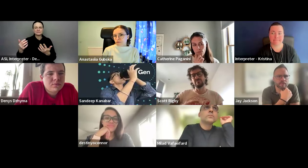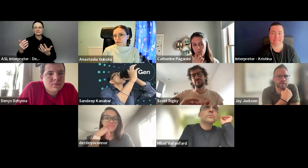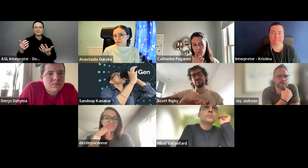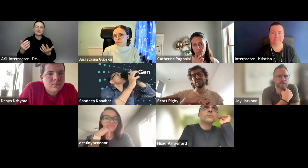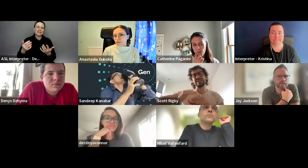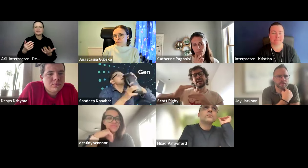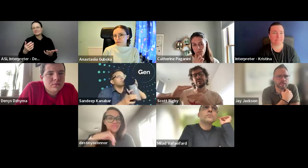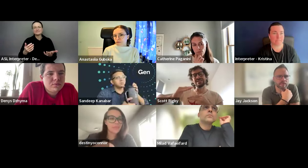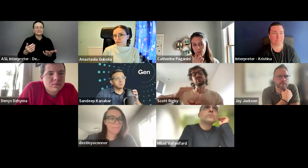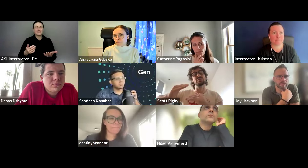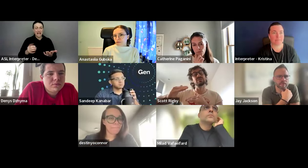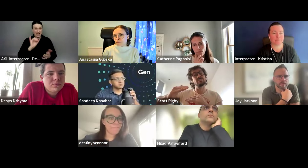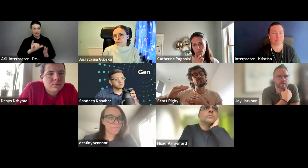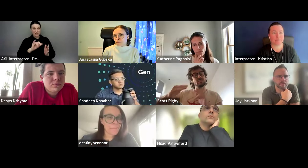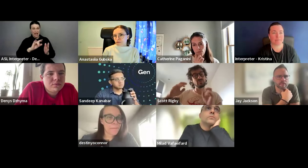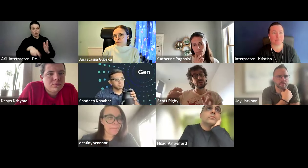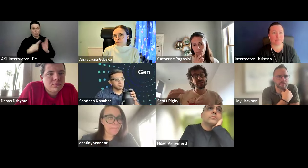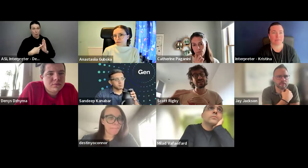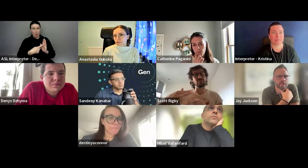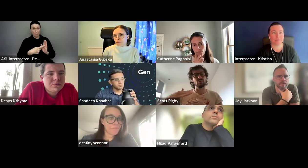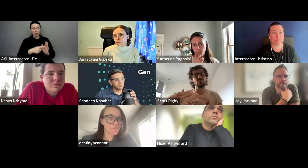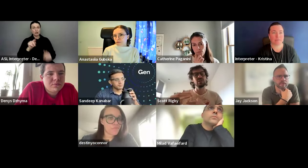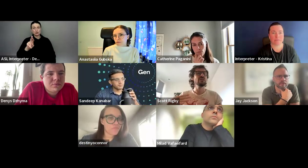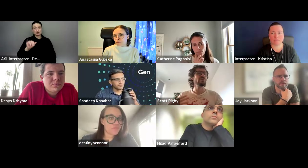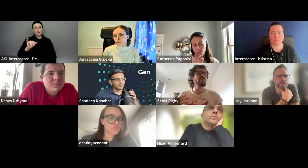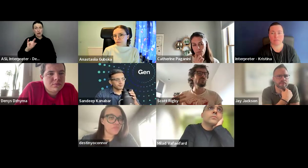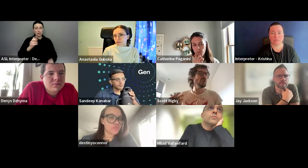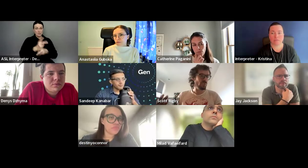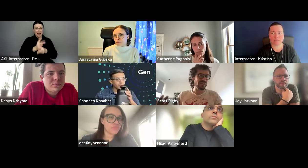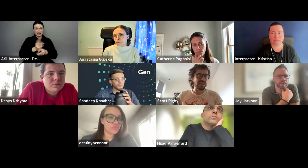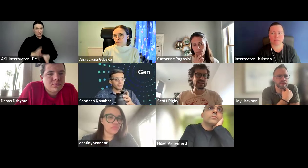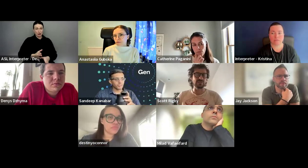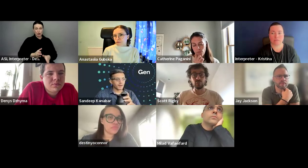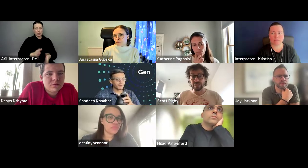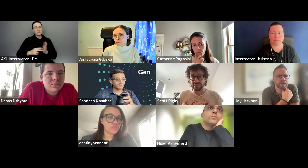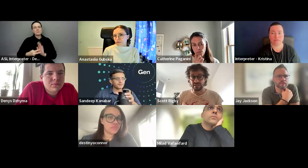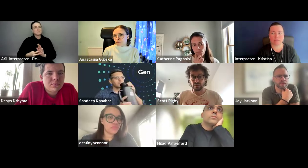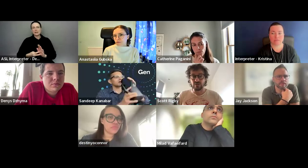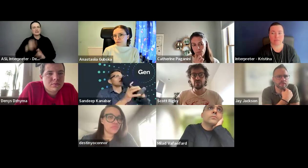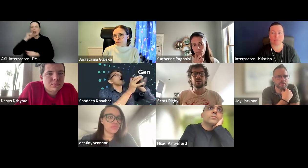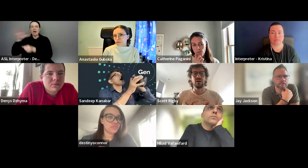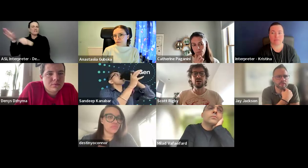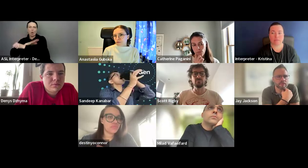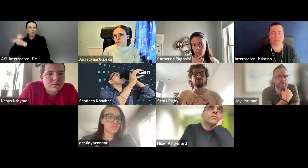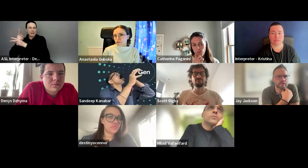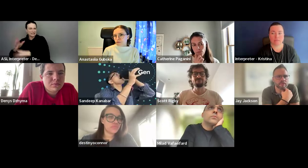that being in that initial triage maintainer role, you don't get as a full maintainer.